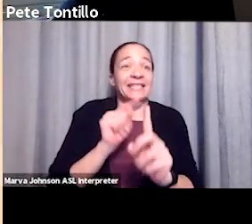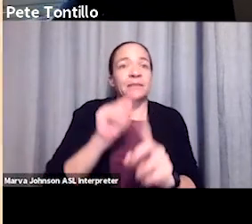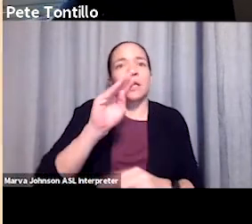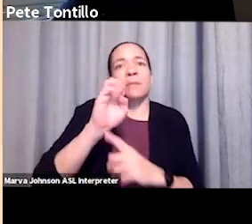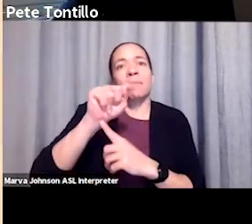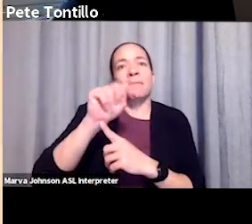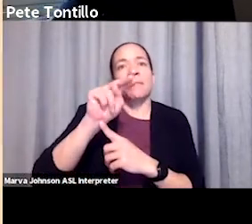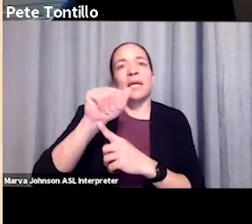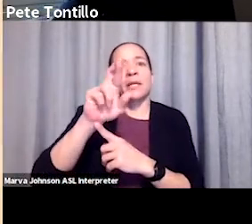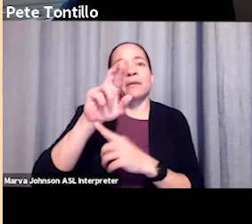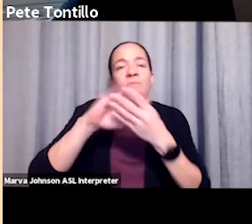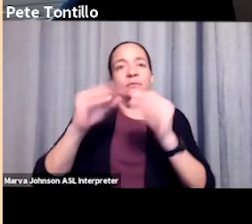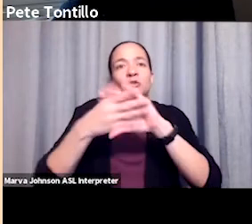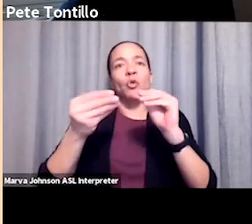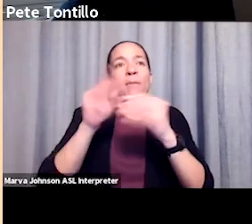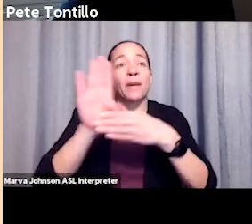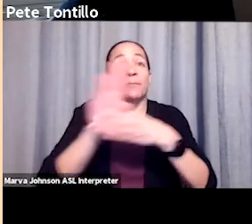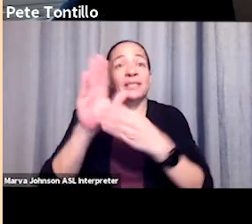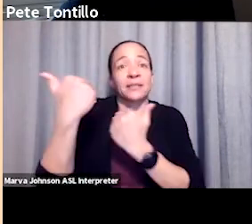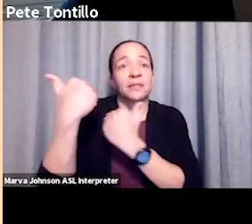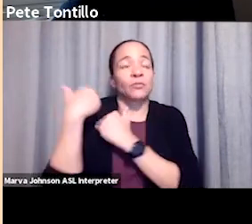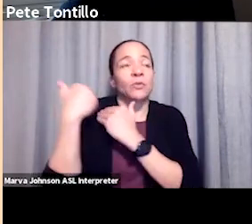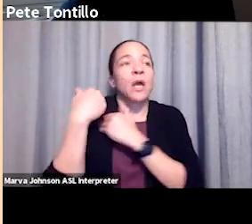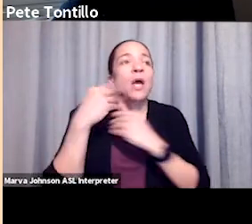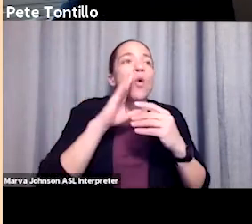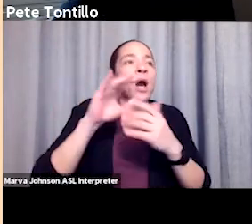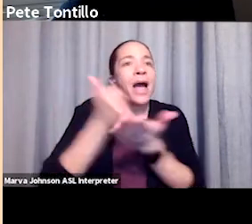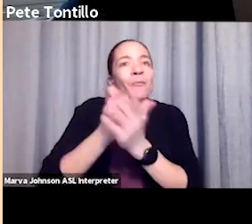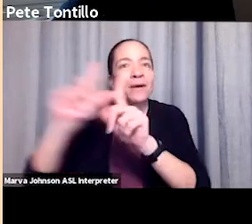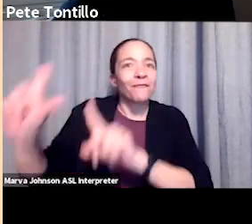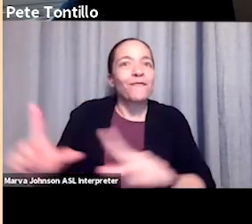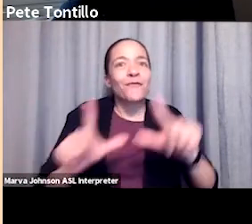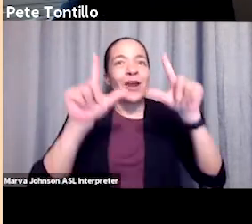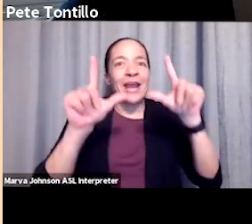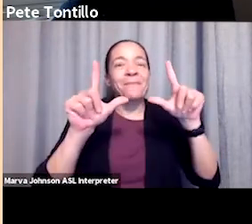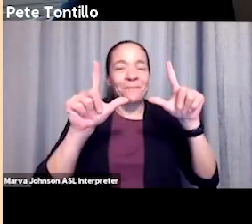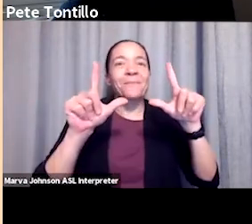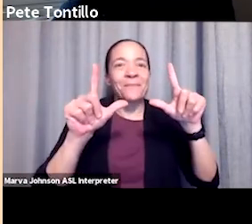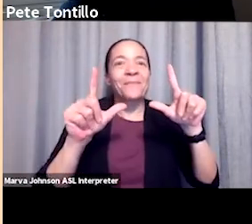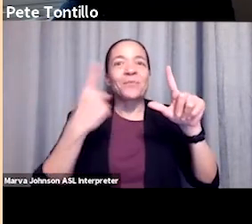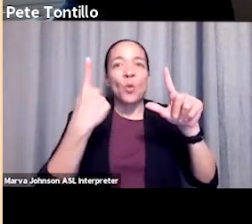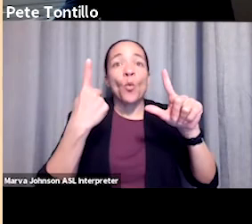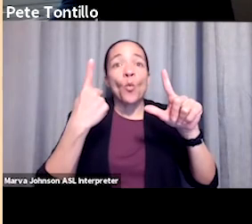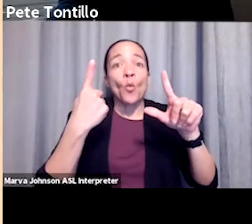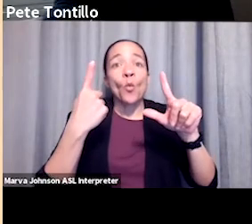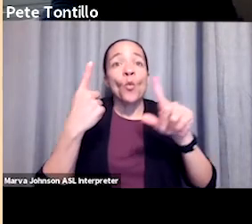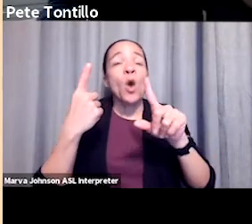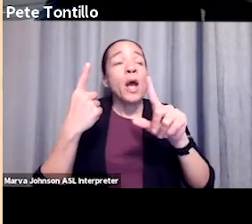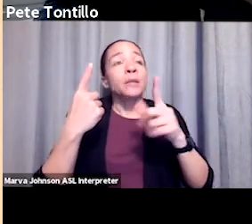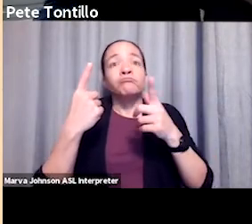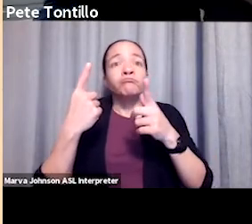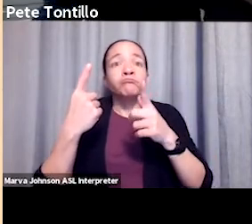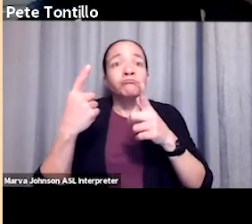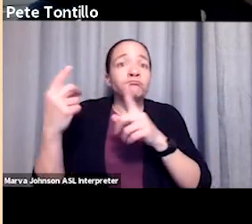business responsibility can help frame an issue narrative about one way in which businesses have responsibilities. For